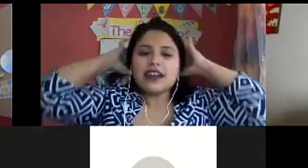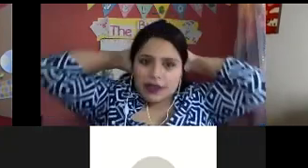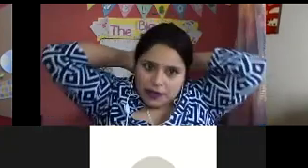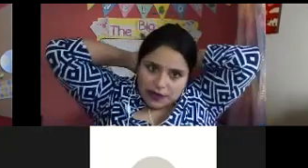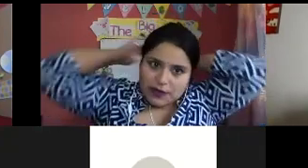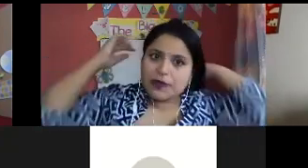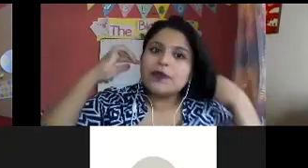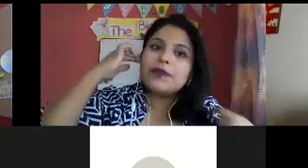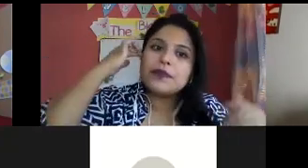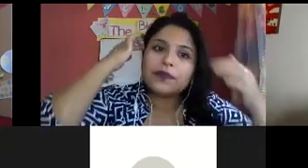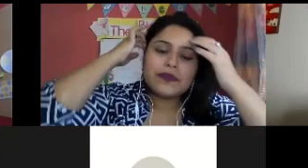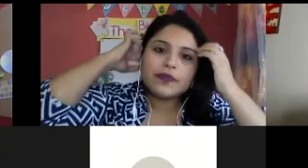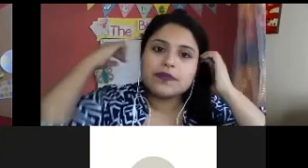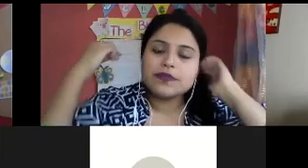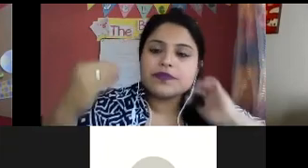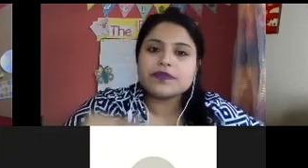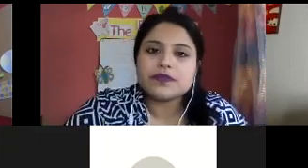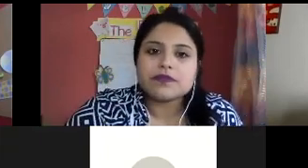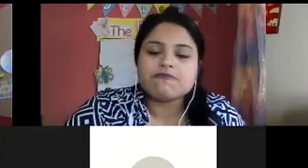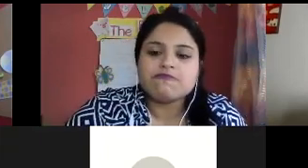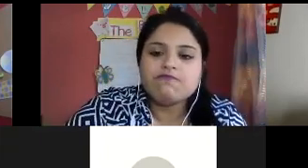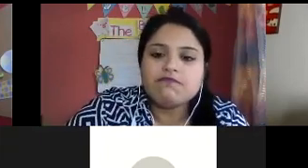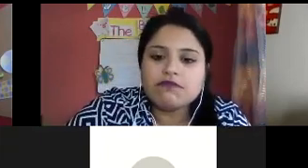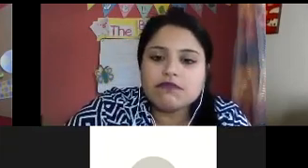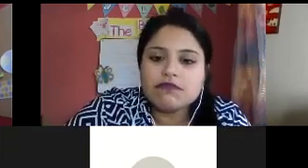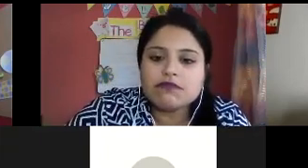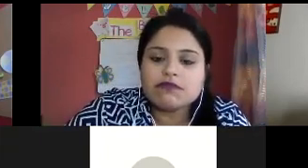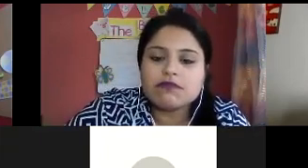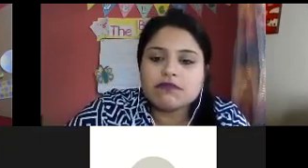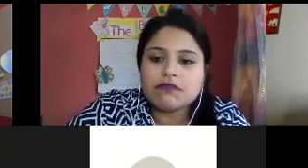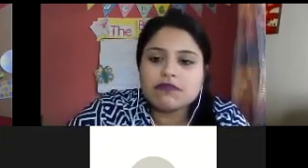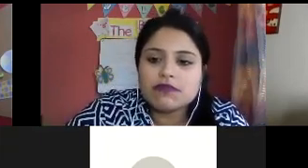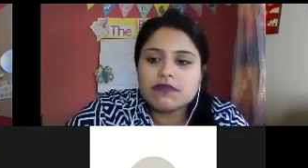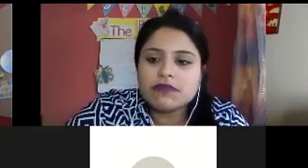is a very creative presentation, because I was really thinking of